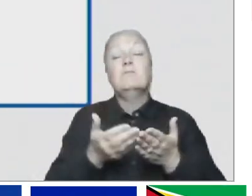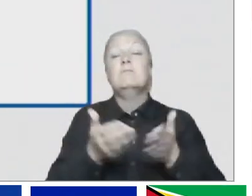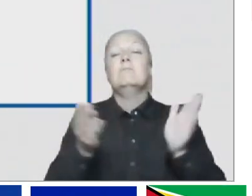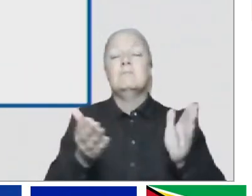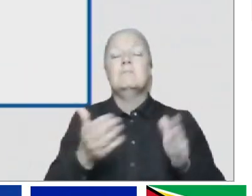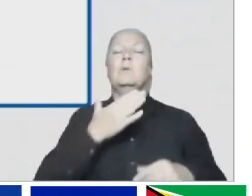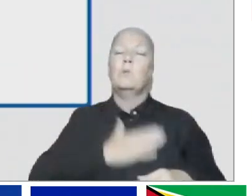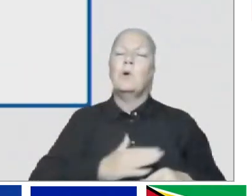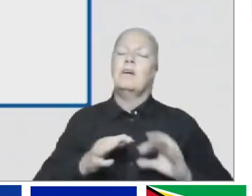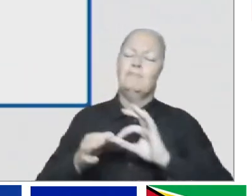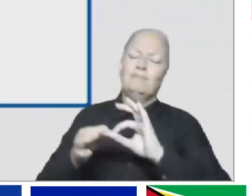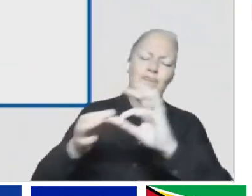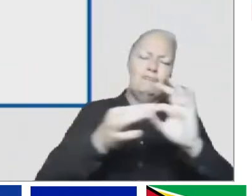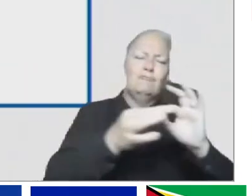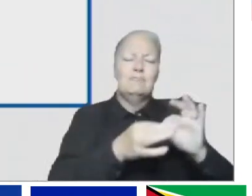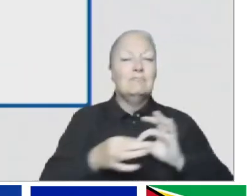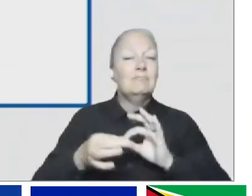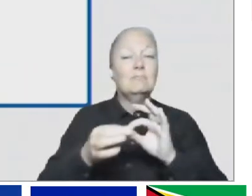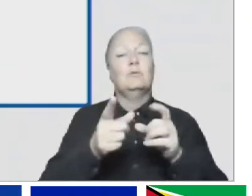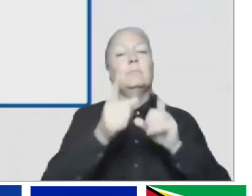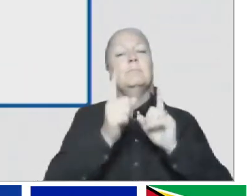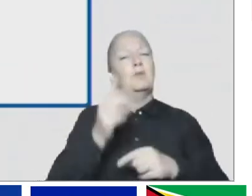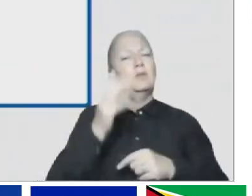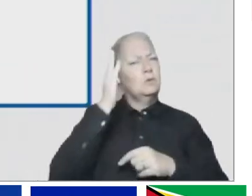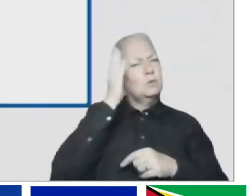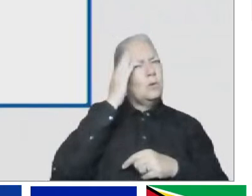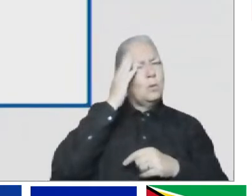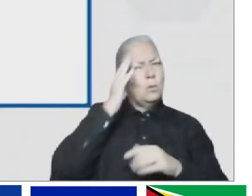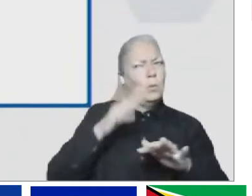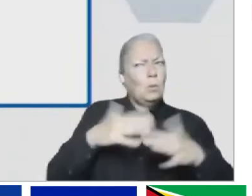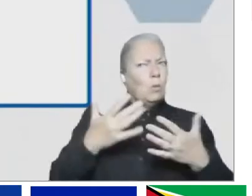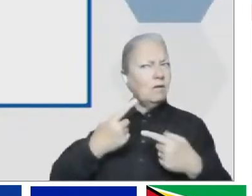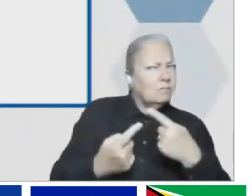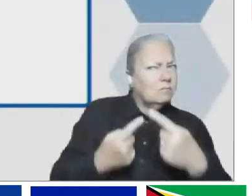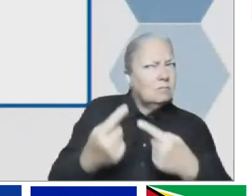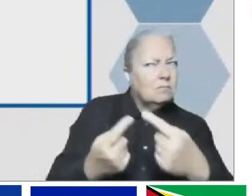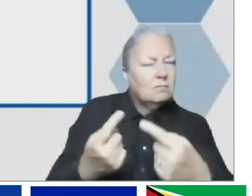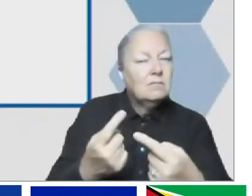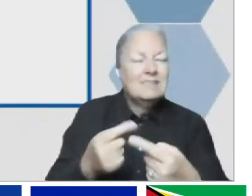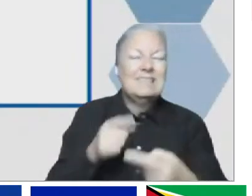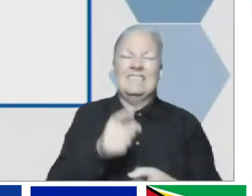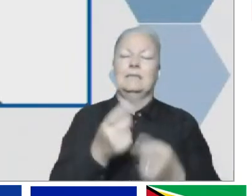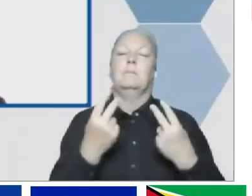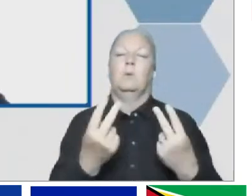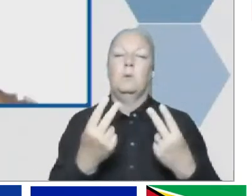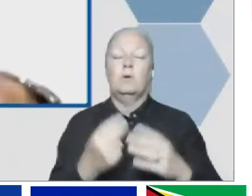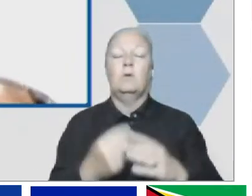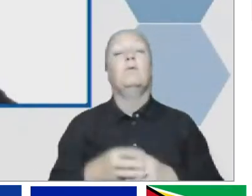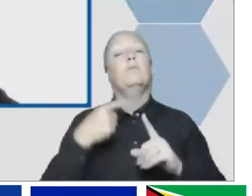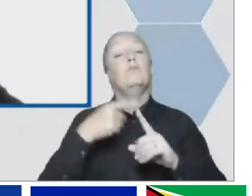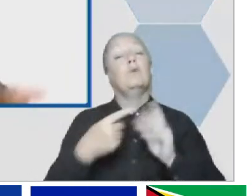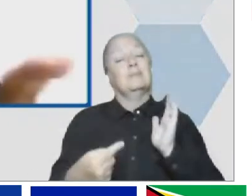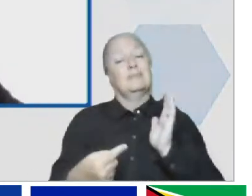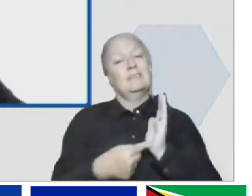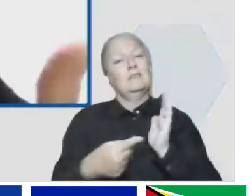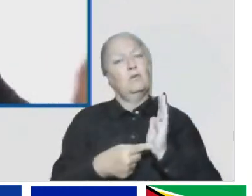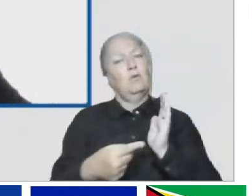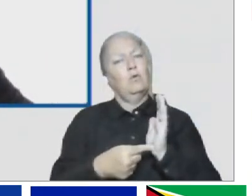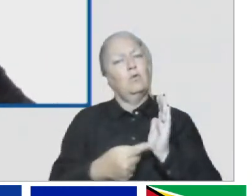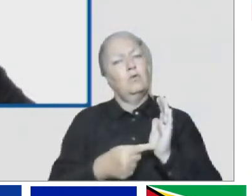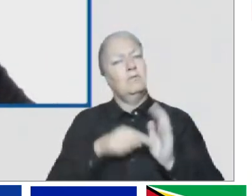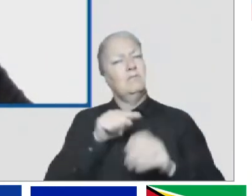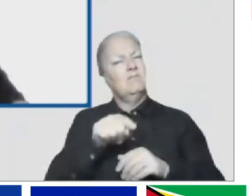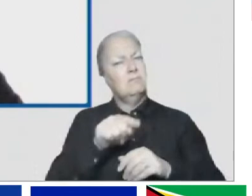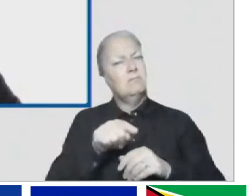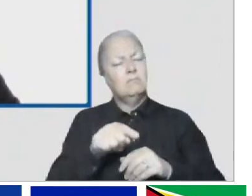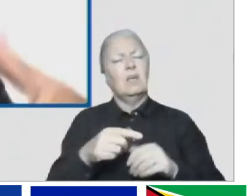is happening. I think that's very important. And I think the lesson of technology infusion, that we have, those technology-enabled